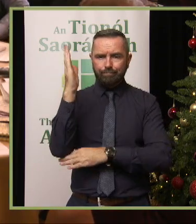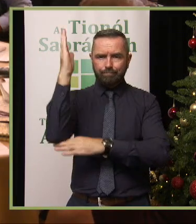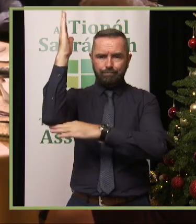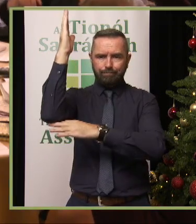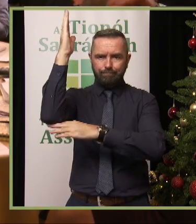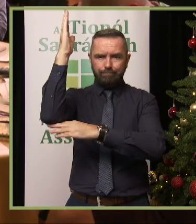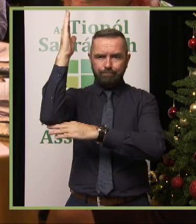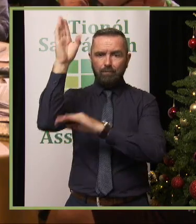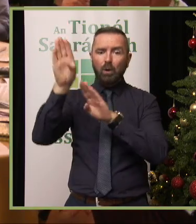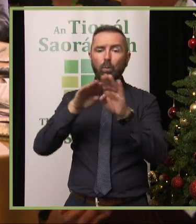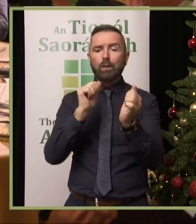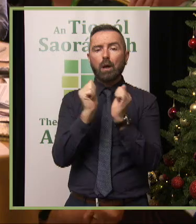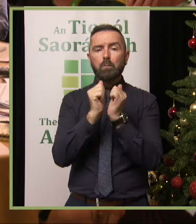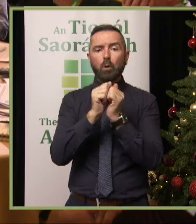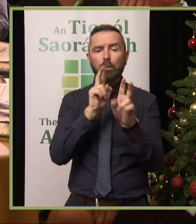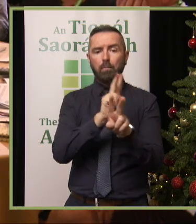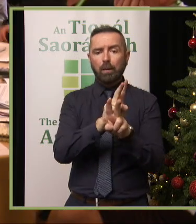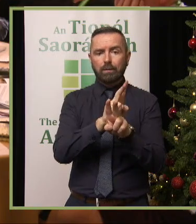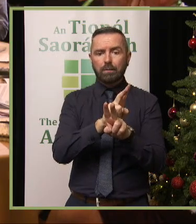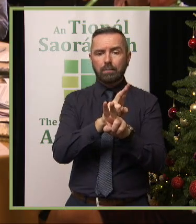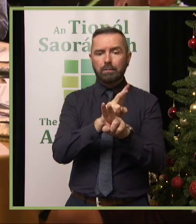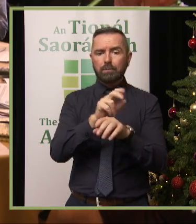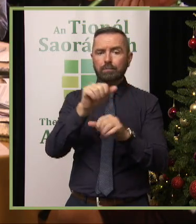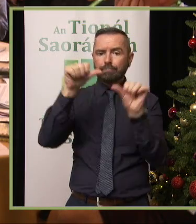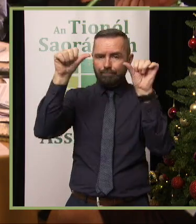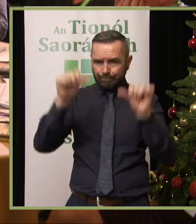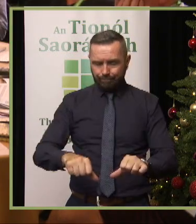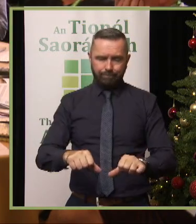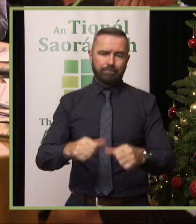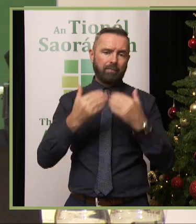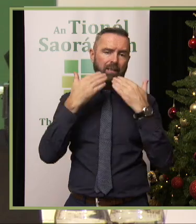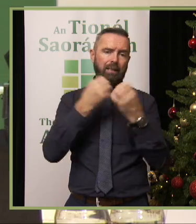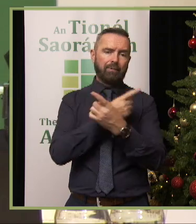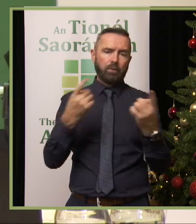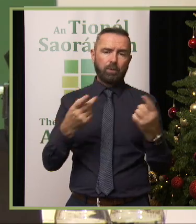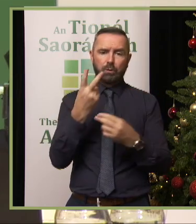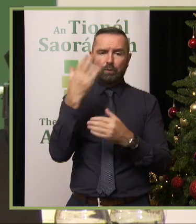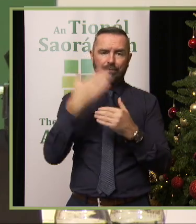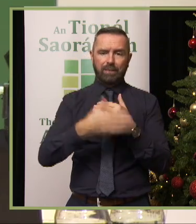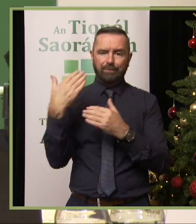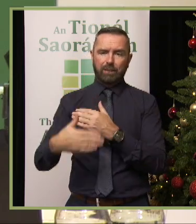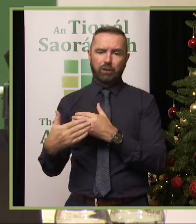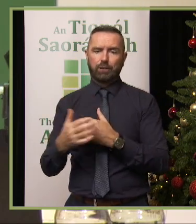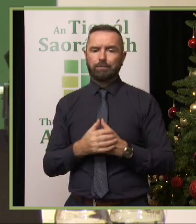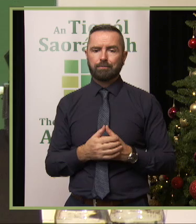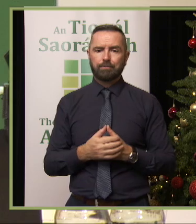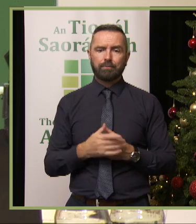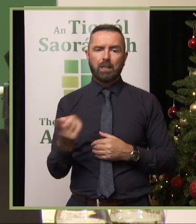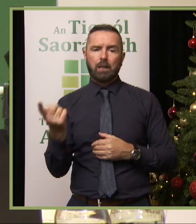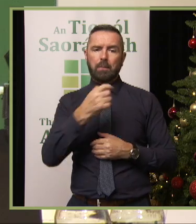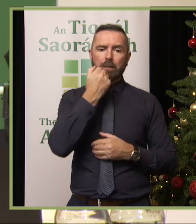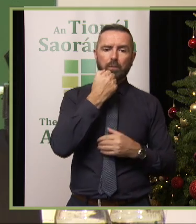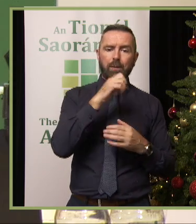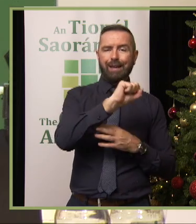Okay, with appropriate monitoring, all in favour? Okay, thank you everyone. That's 2 done. Can we go back to 6